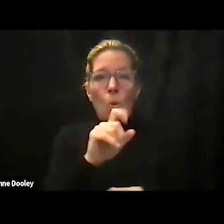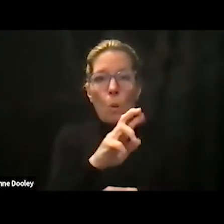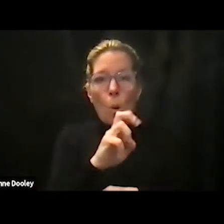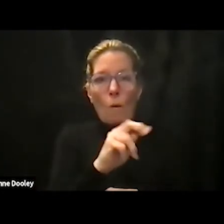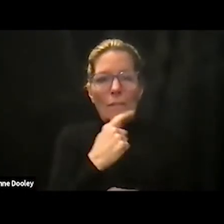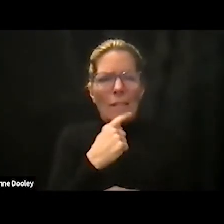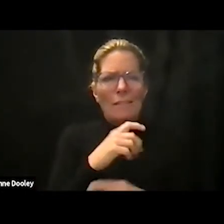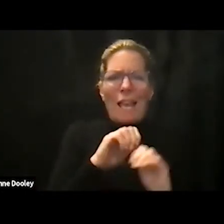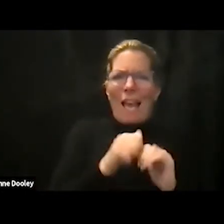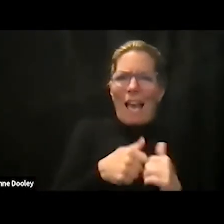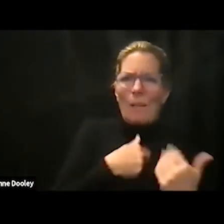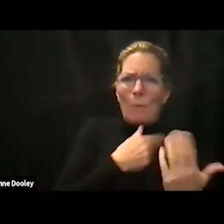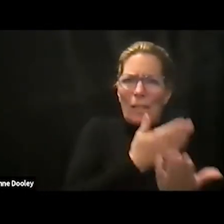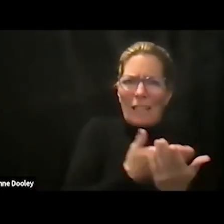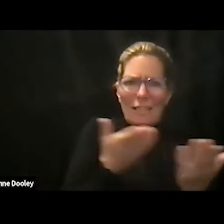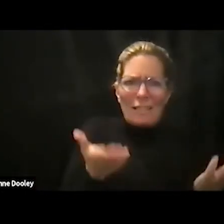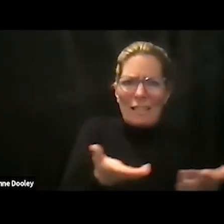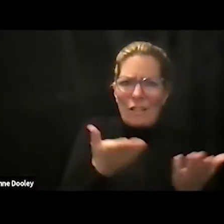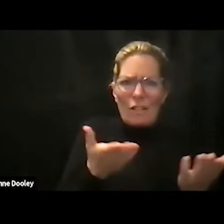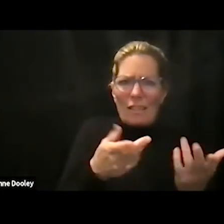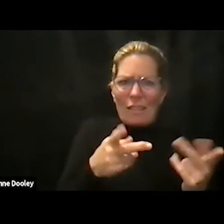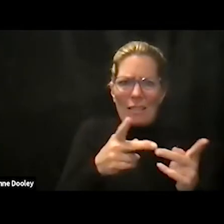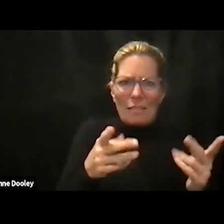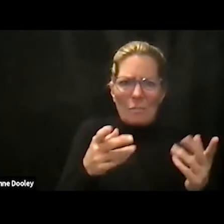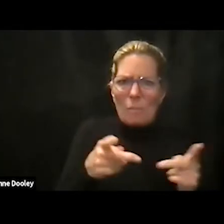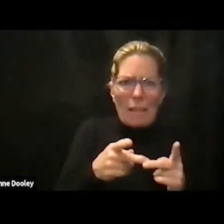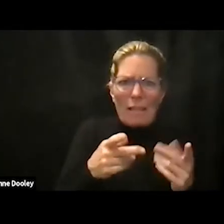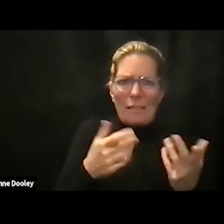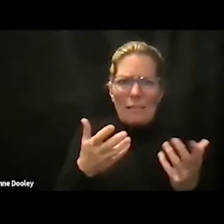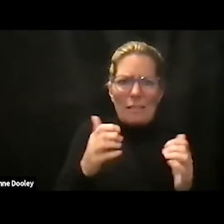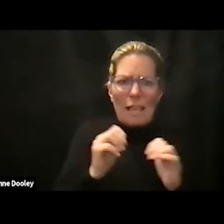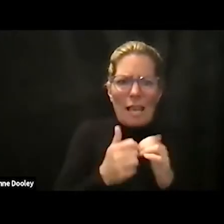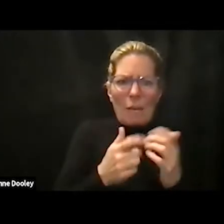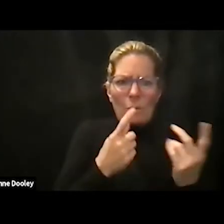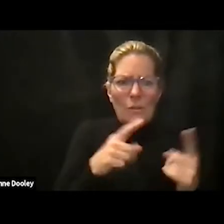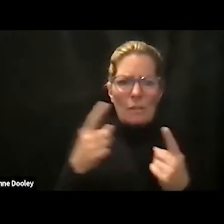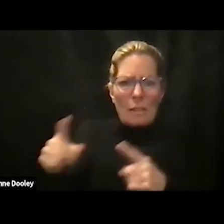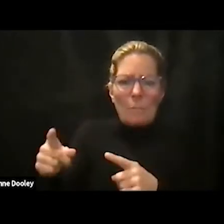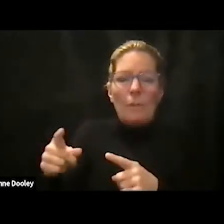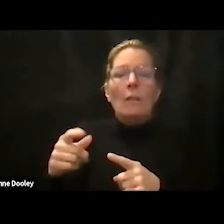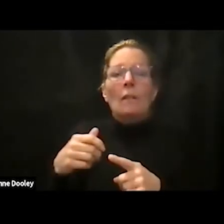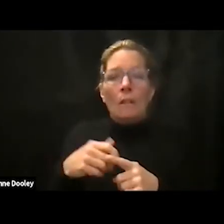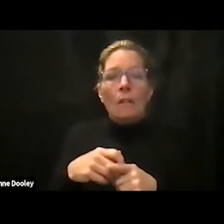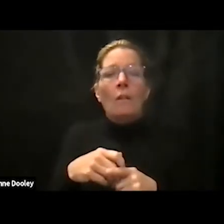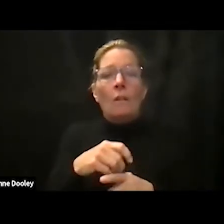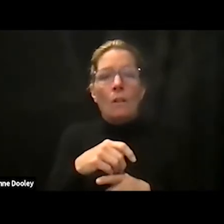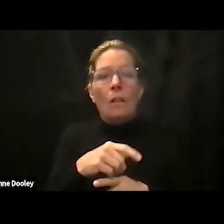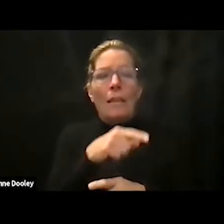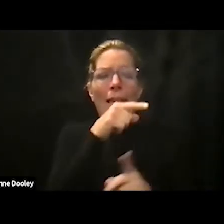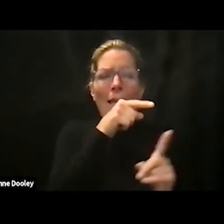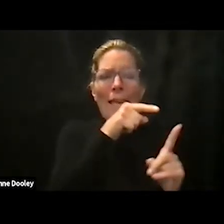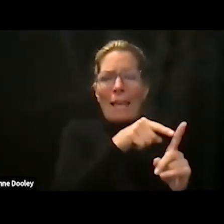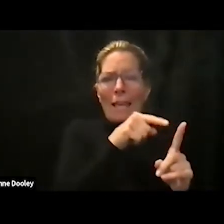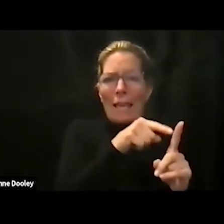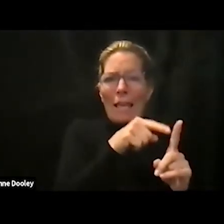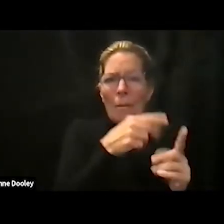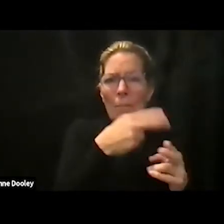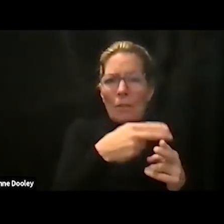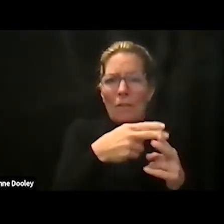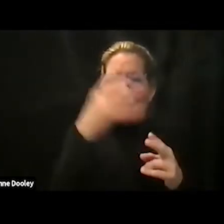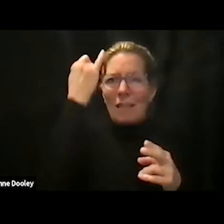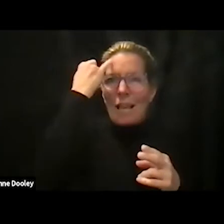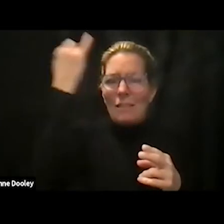here, right? And so that one thing, you know, that Loren had mentioned was, you know, these ideas or these